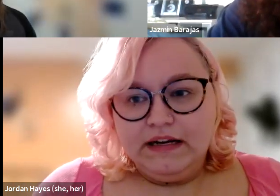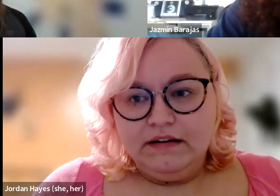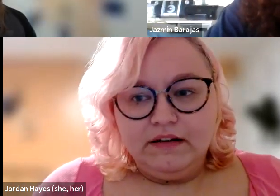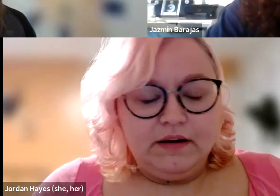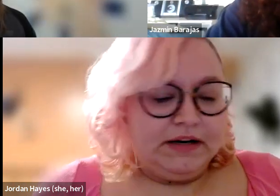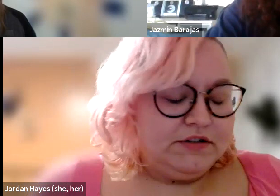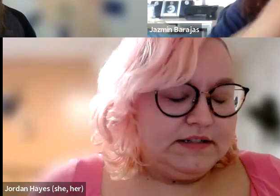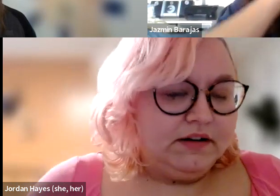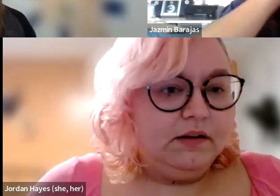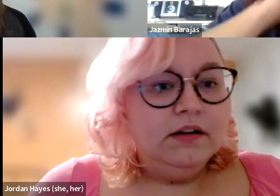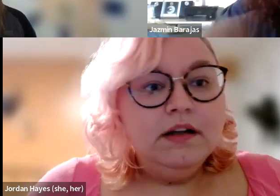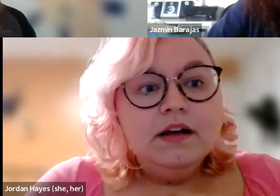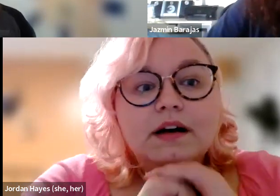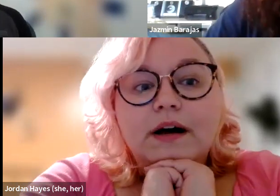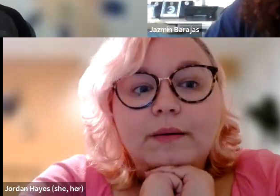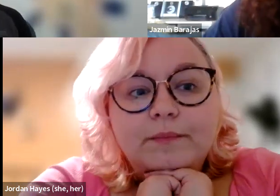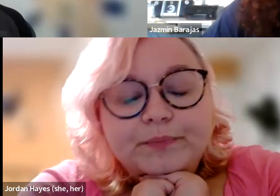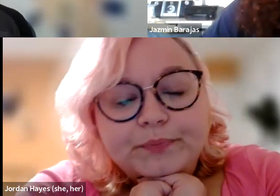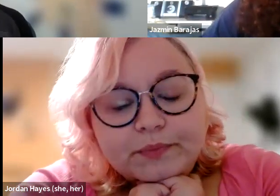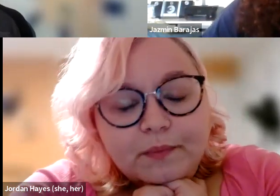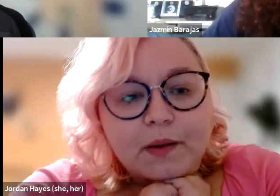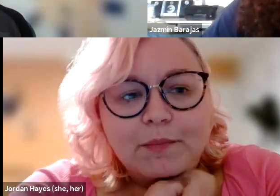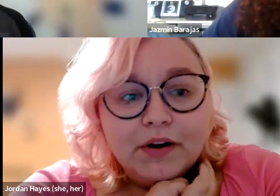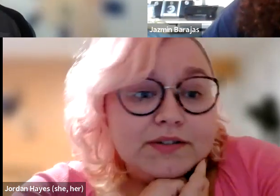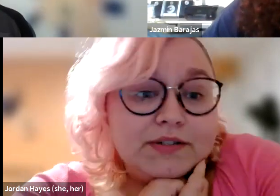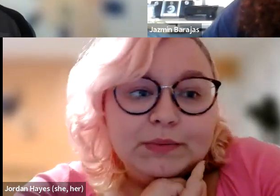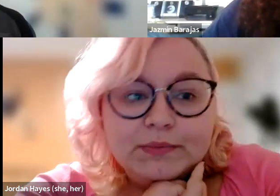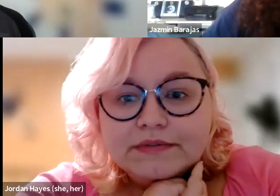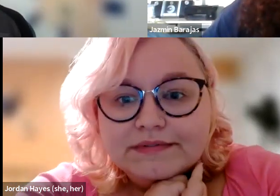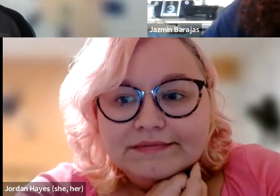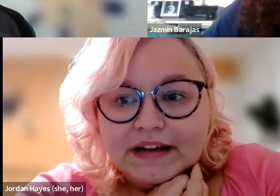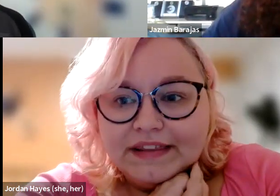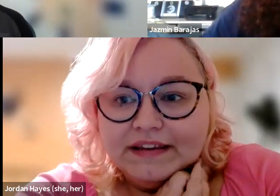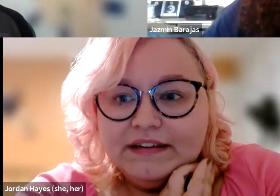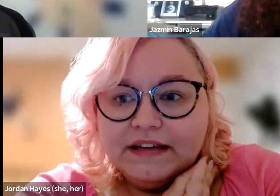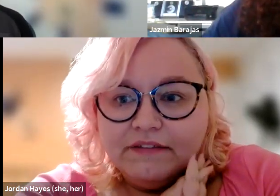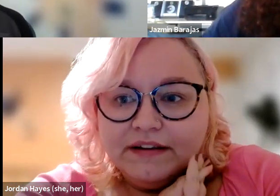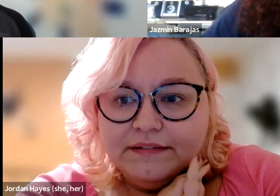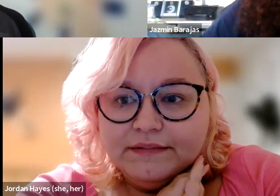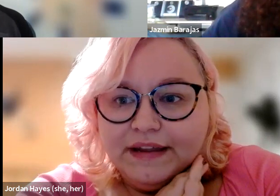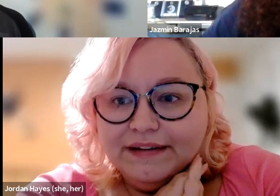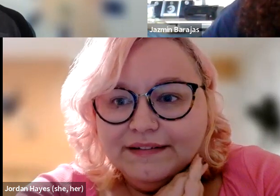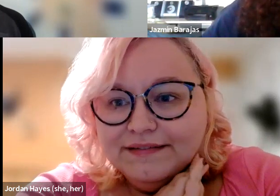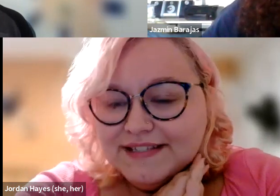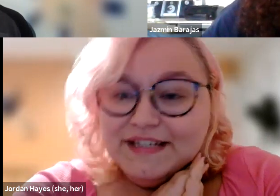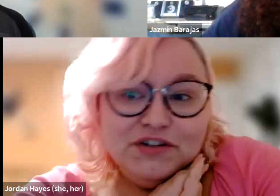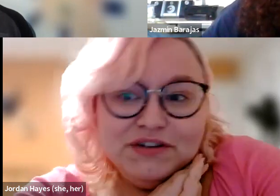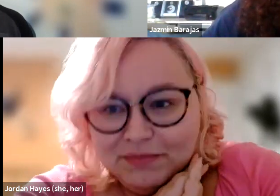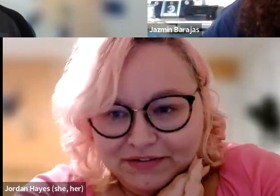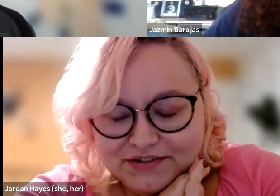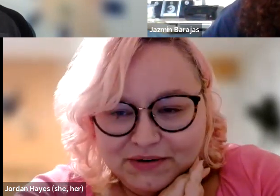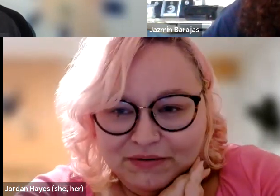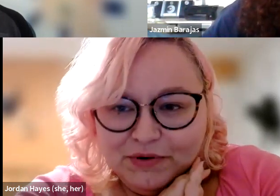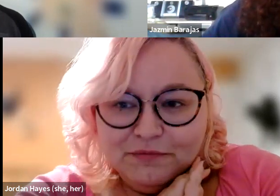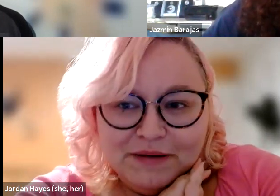without any accommodations at all. Um, but also, I think having like seeing Judy